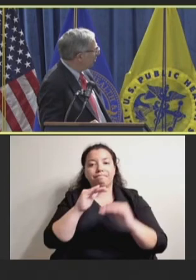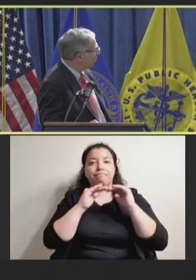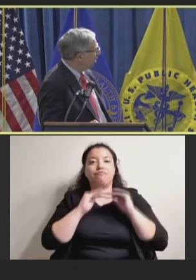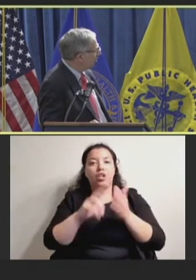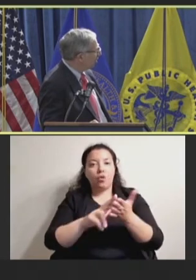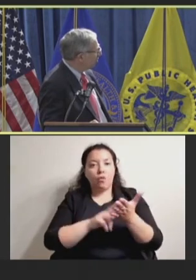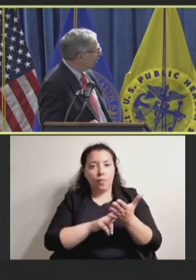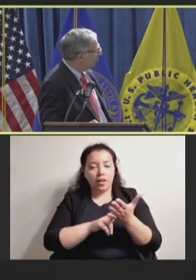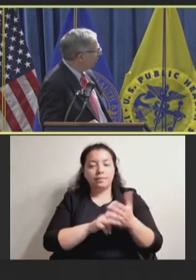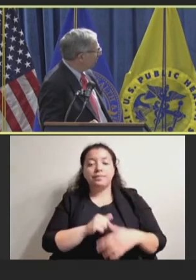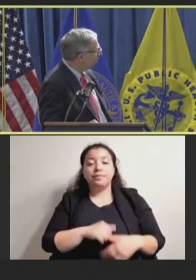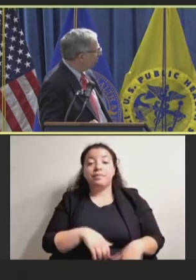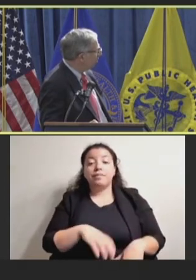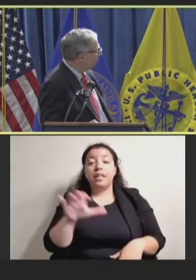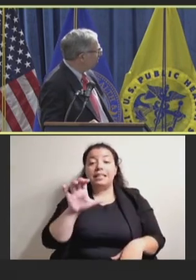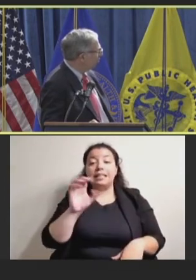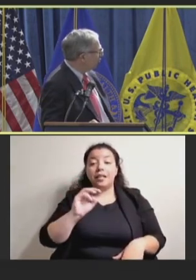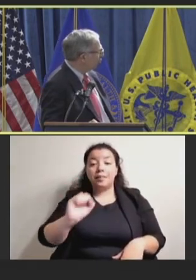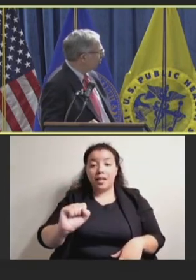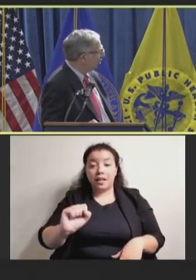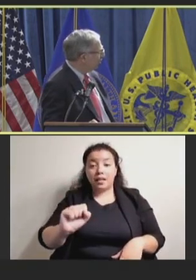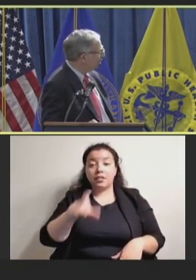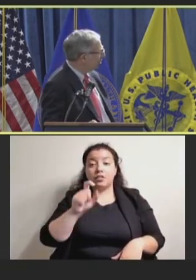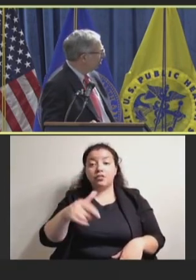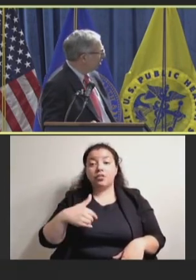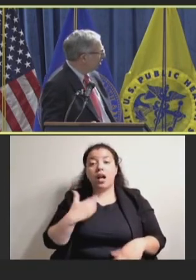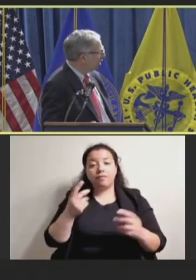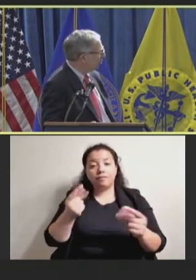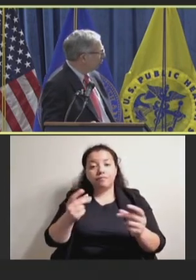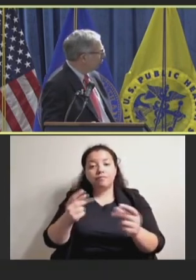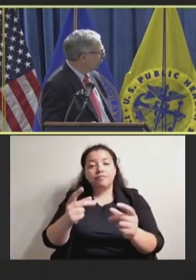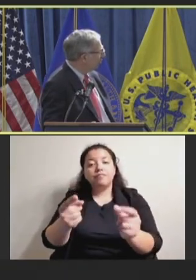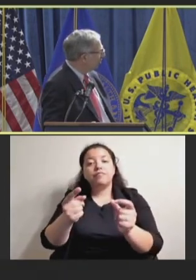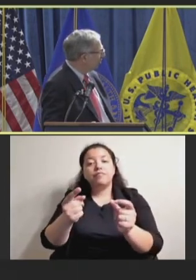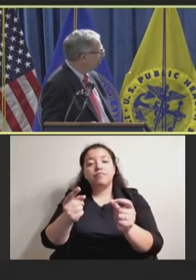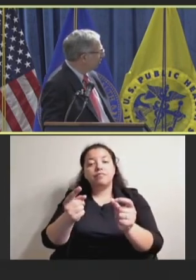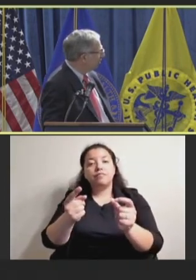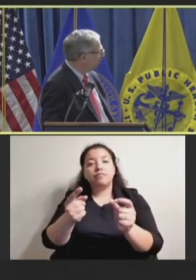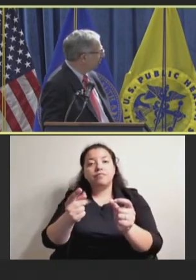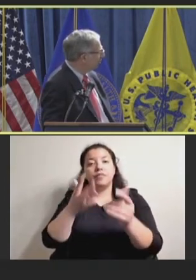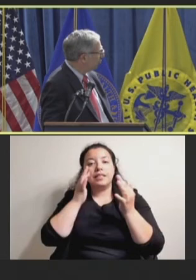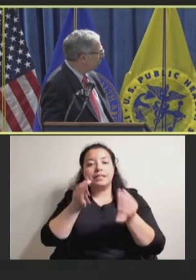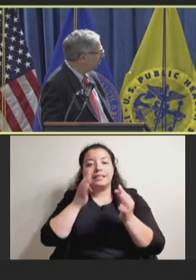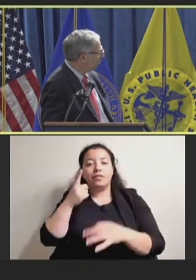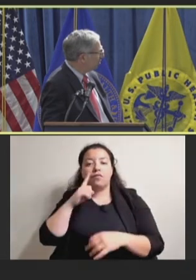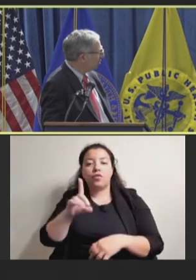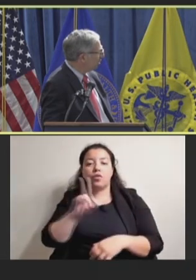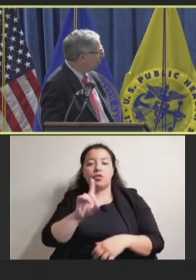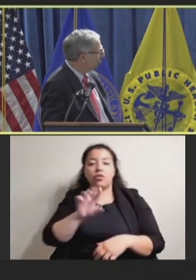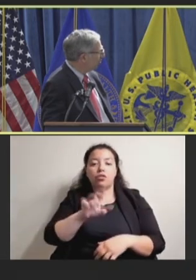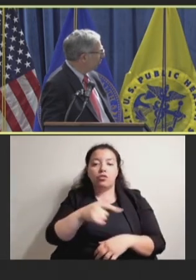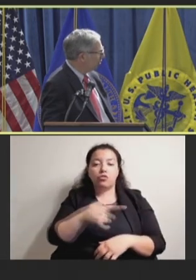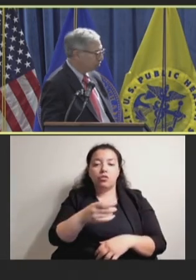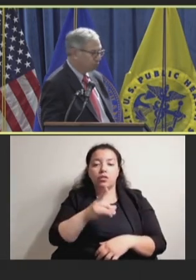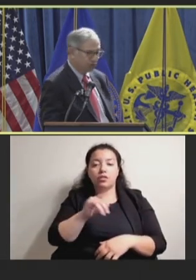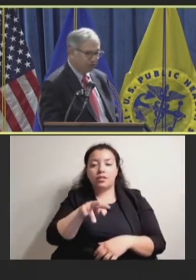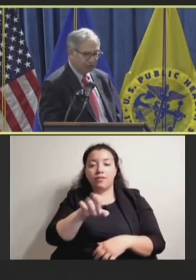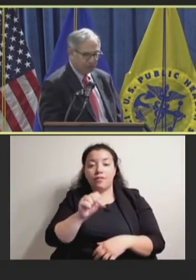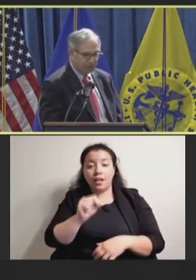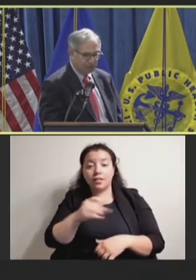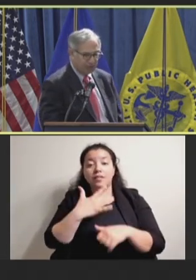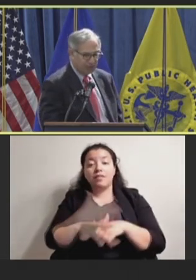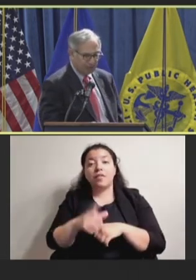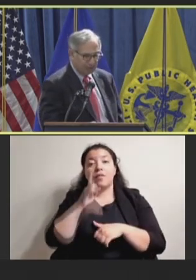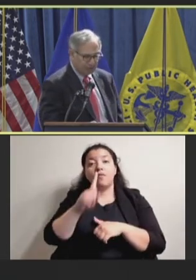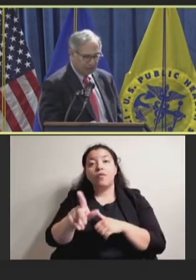And CMS should expedite coverage decisions for drugs and devices that have been approved based on clinical development programs that are representative to the populations most affected